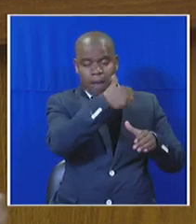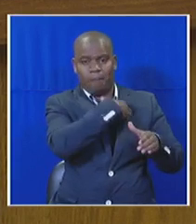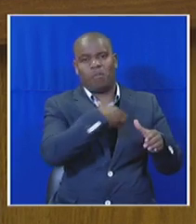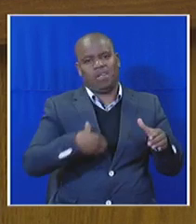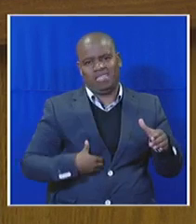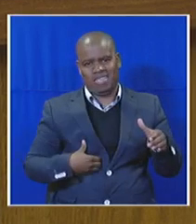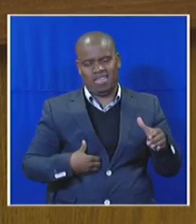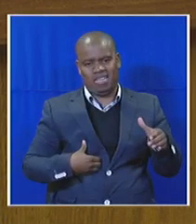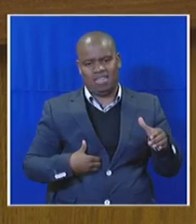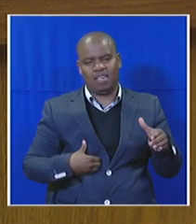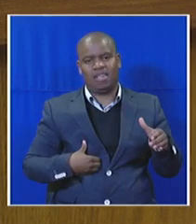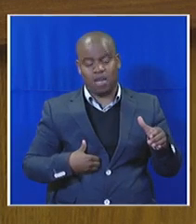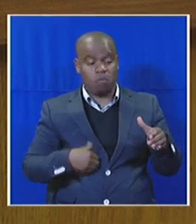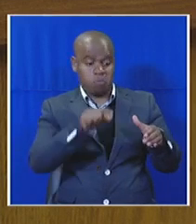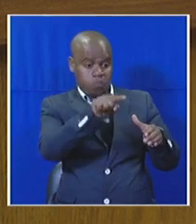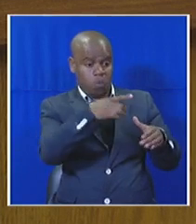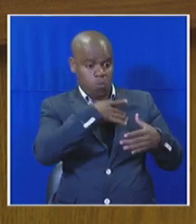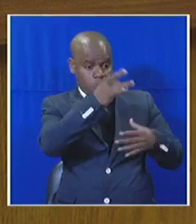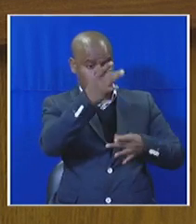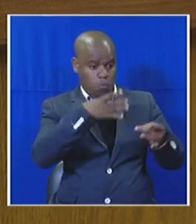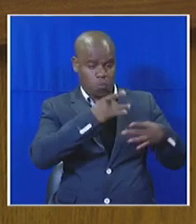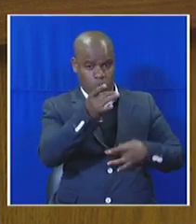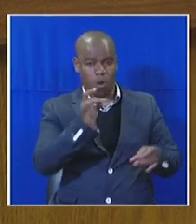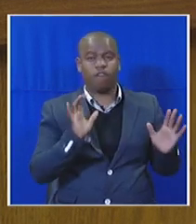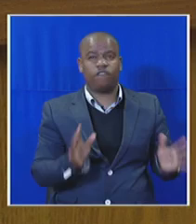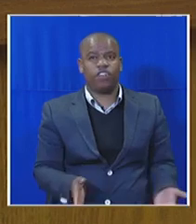elected by the ANC members.